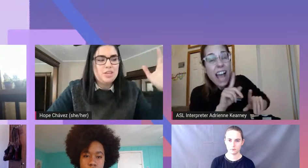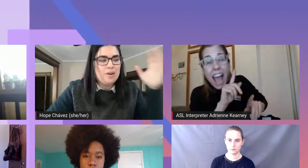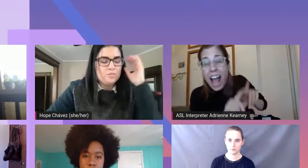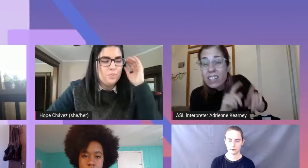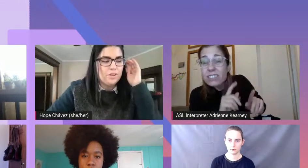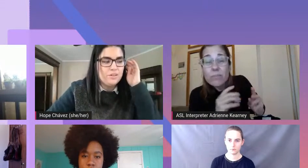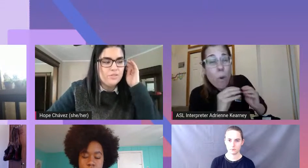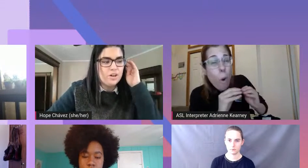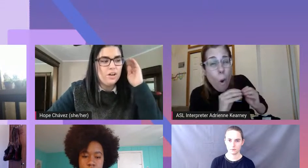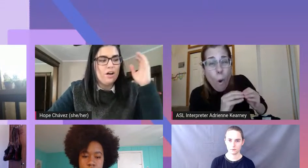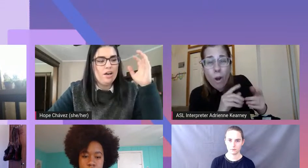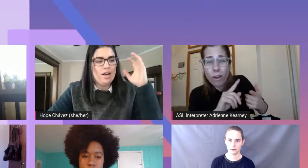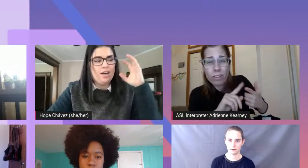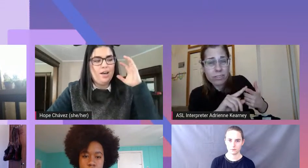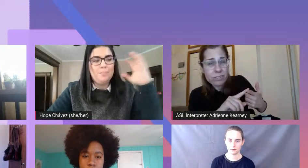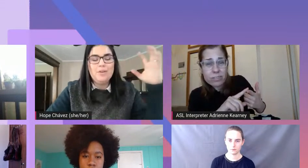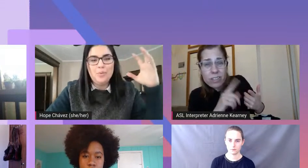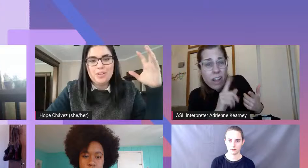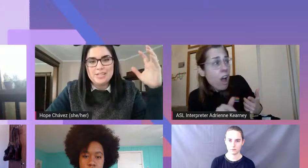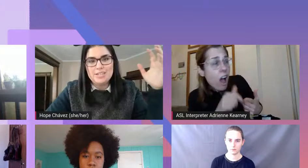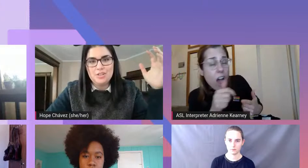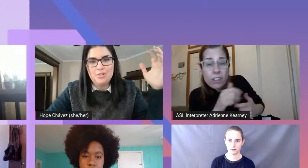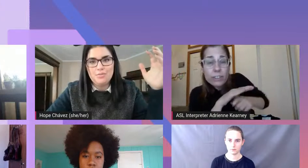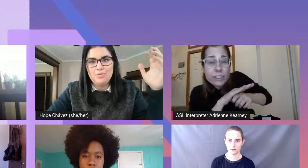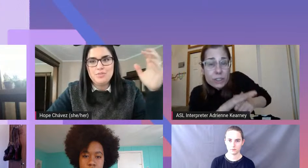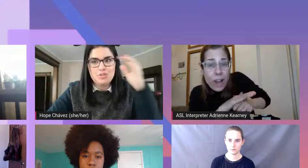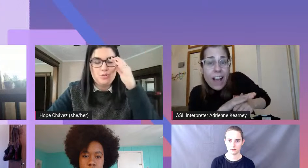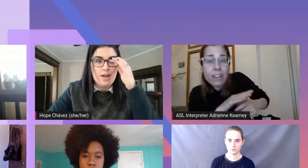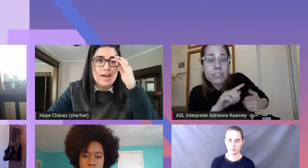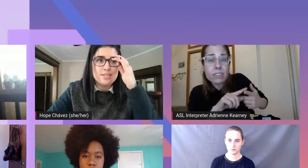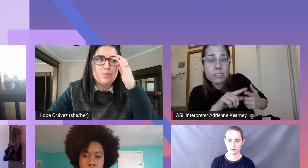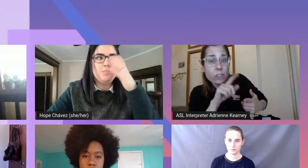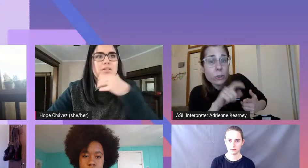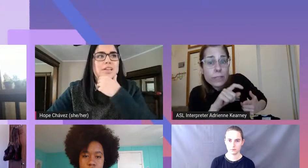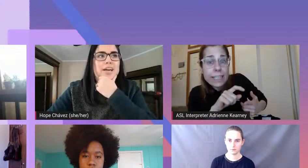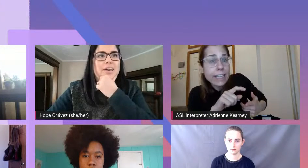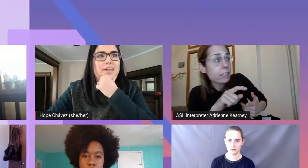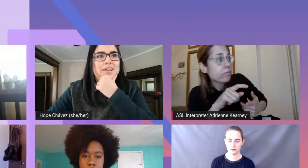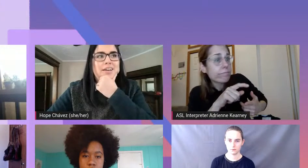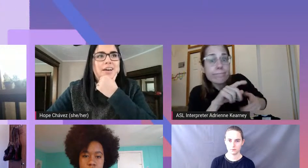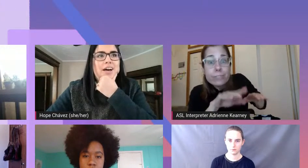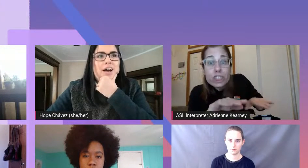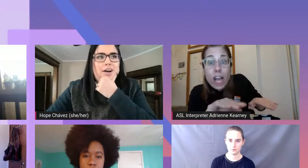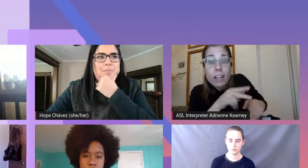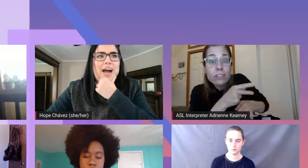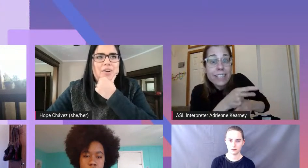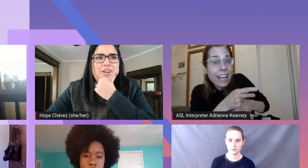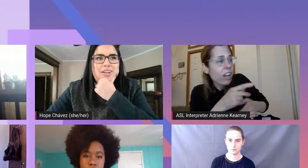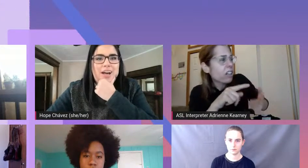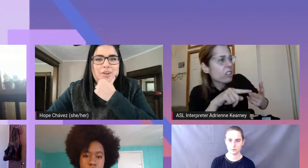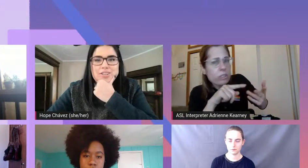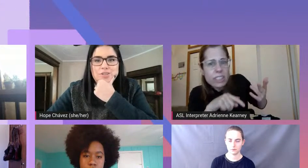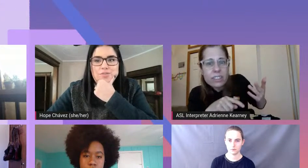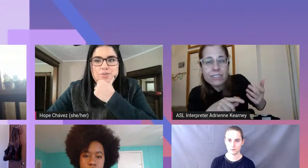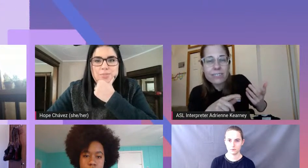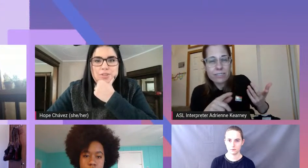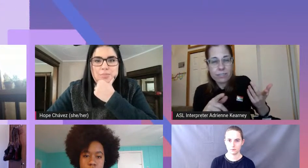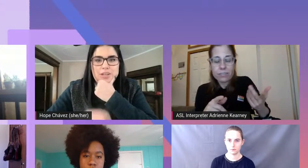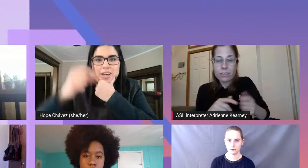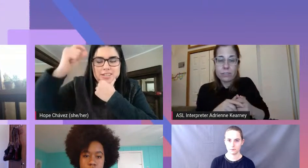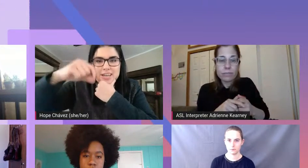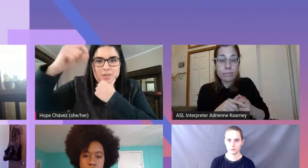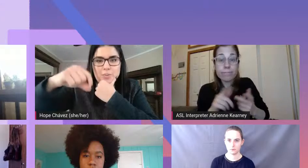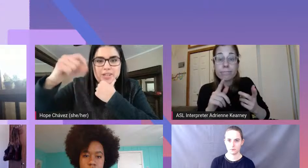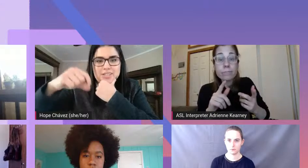like, I don't think you have to be working for a big organization to ask people like, how can I serve you